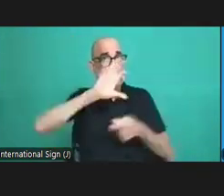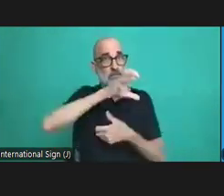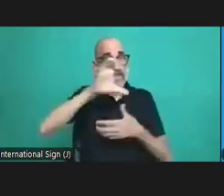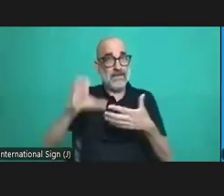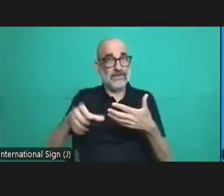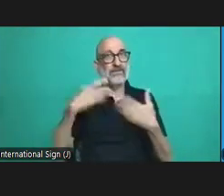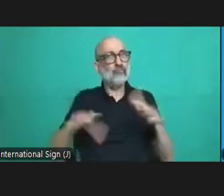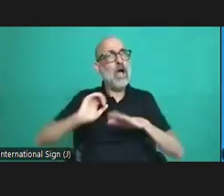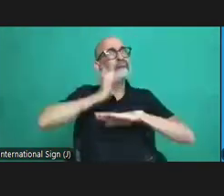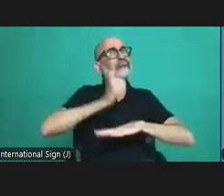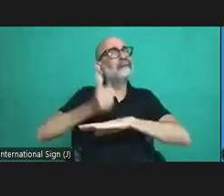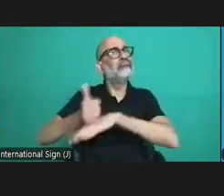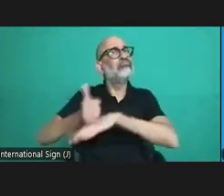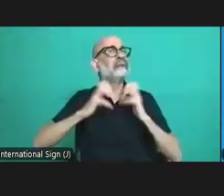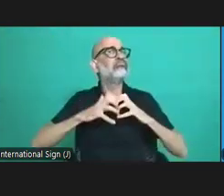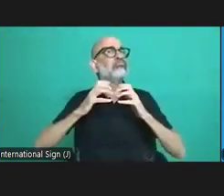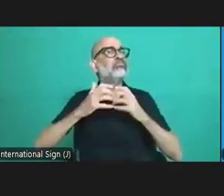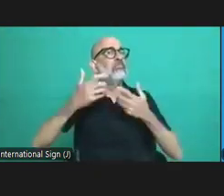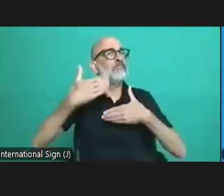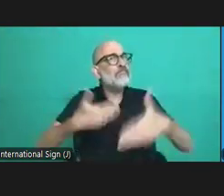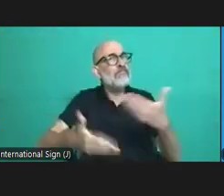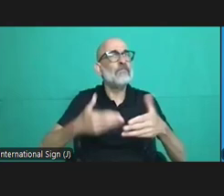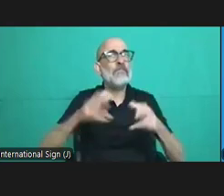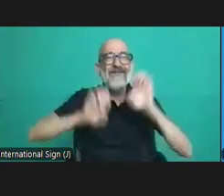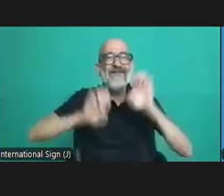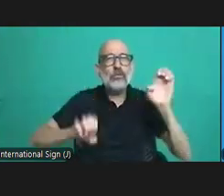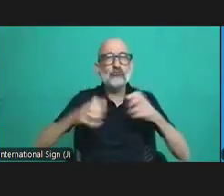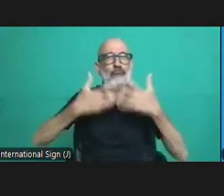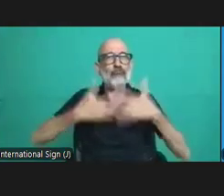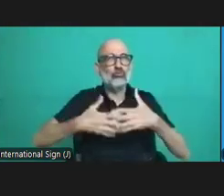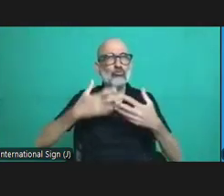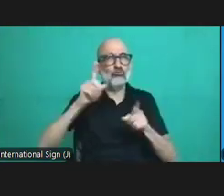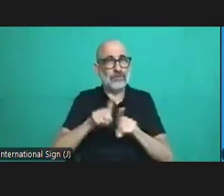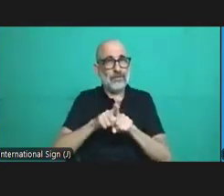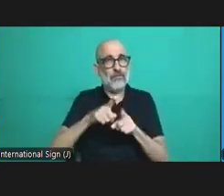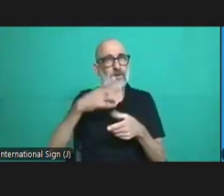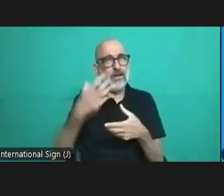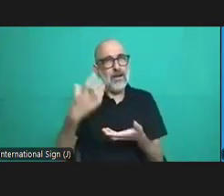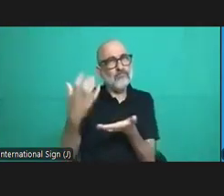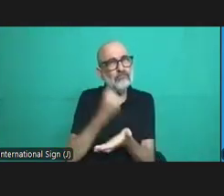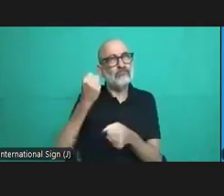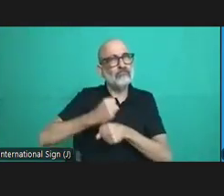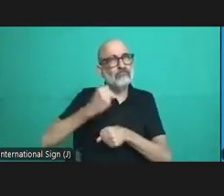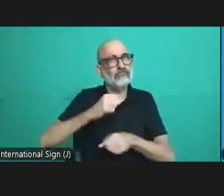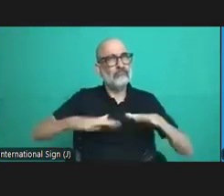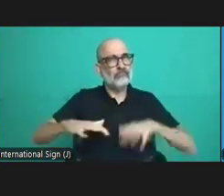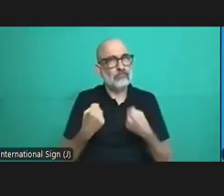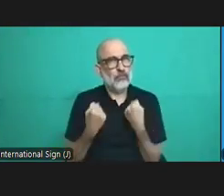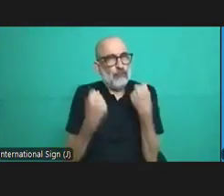the essential public health functions are being incorporated into processes to strengthen primary healthcare-based